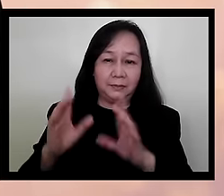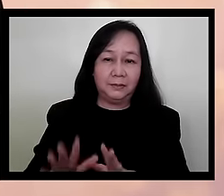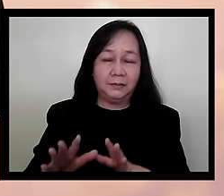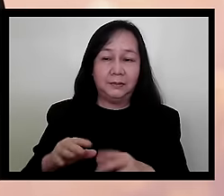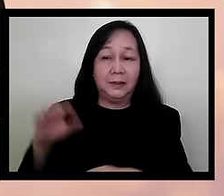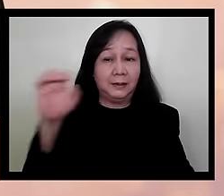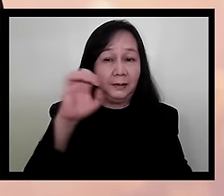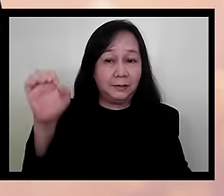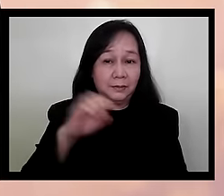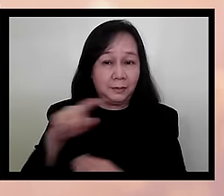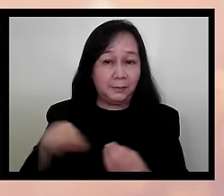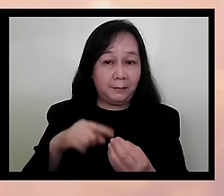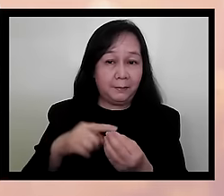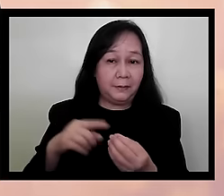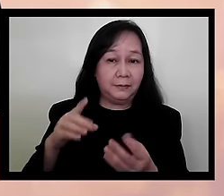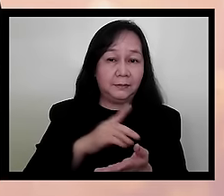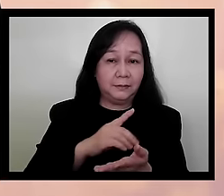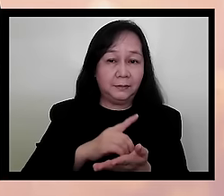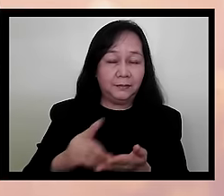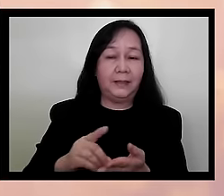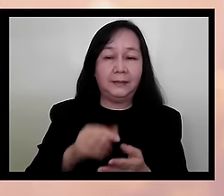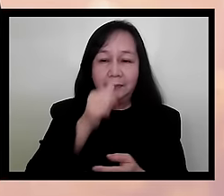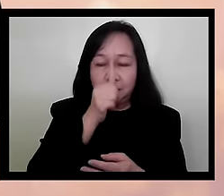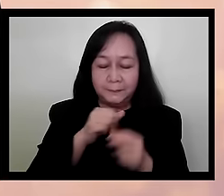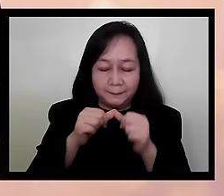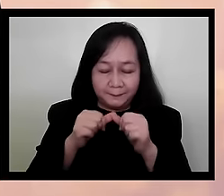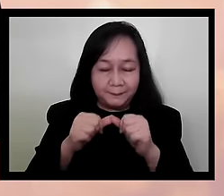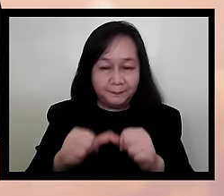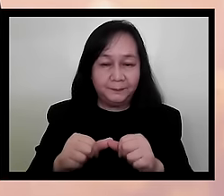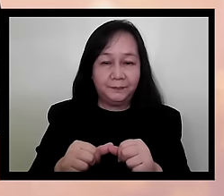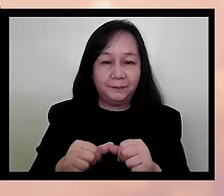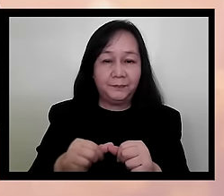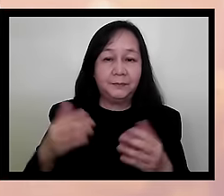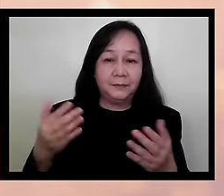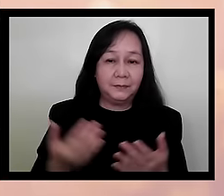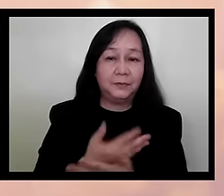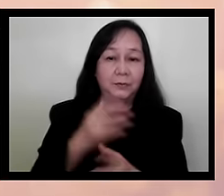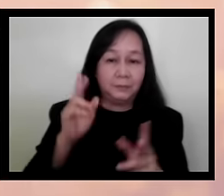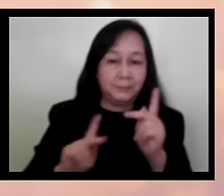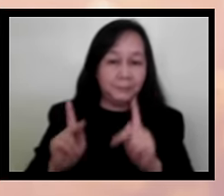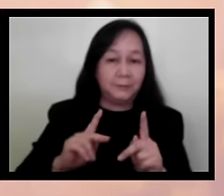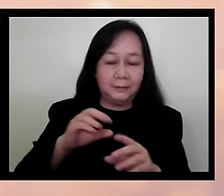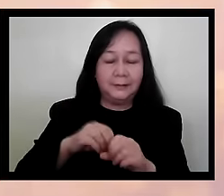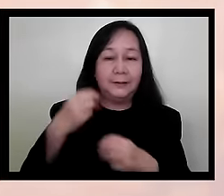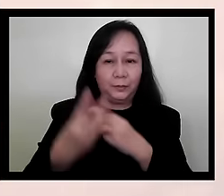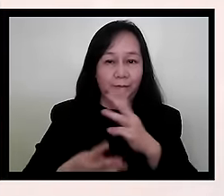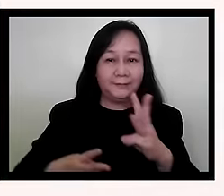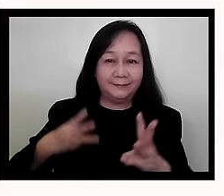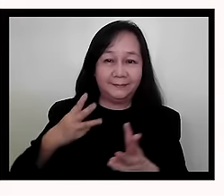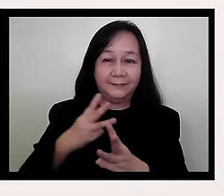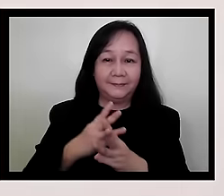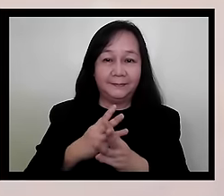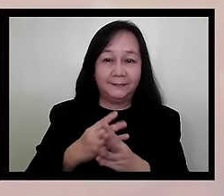Easter is about Divine persistence to renew persons and the